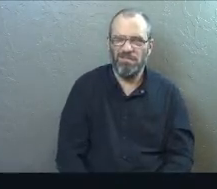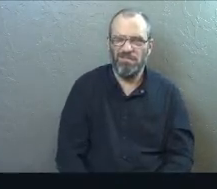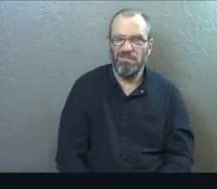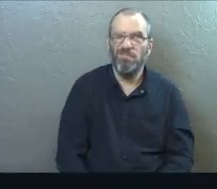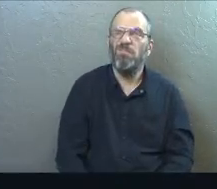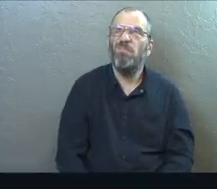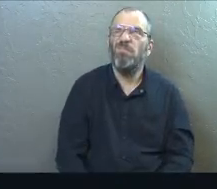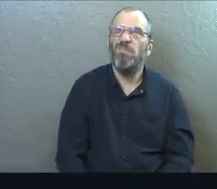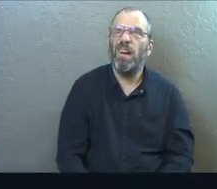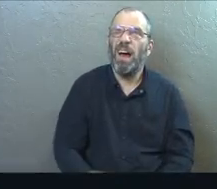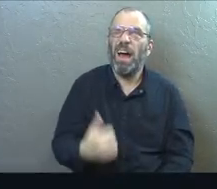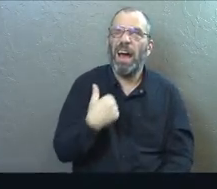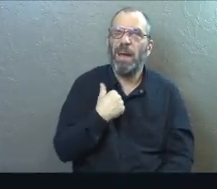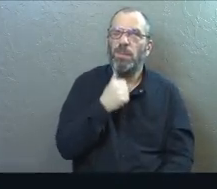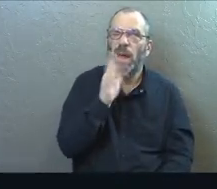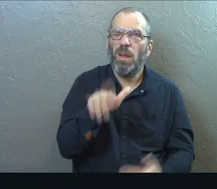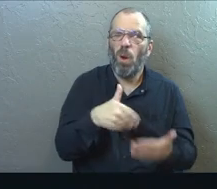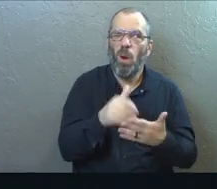Put it in your notes.